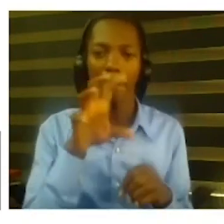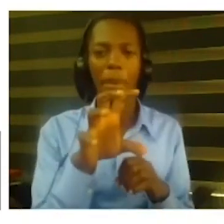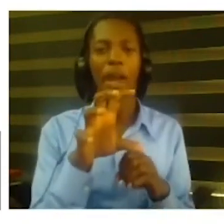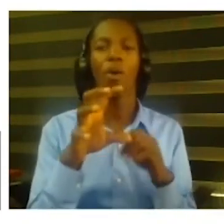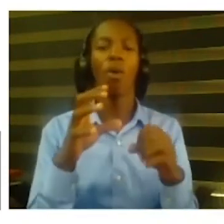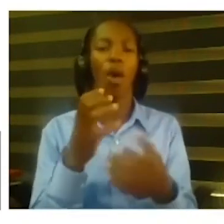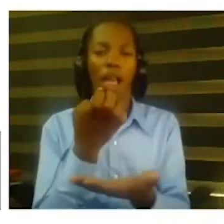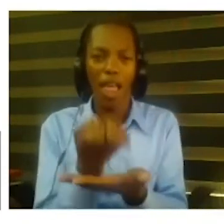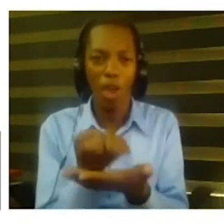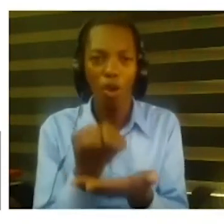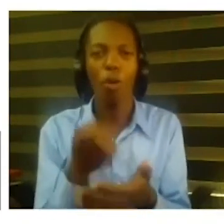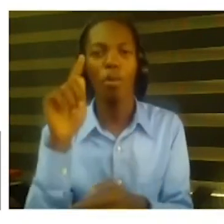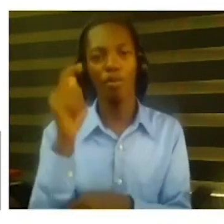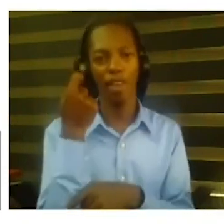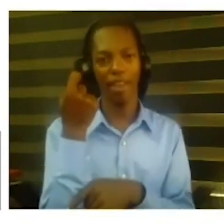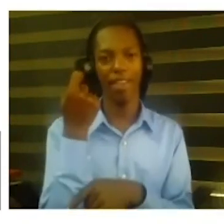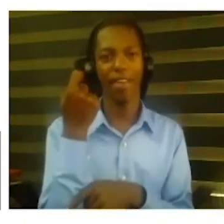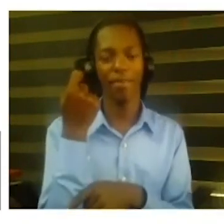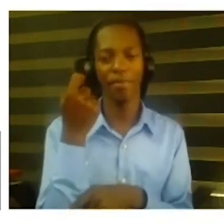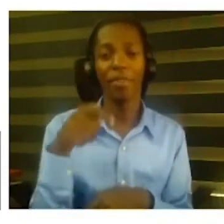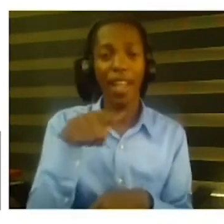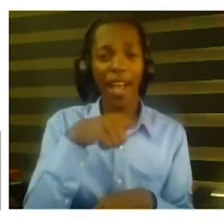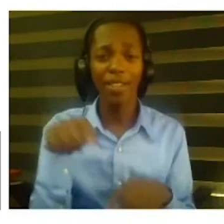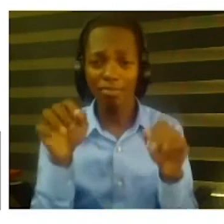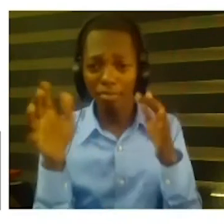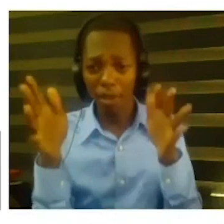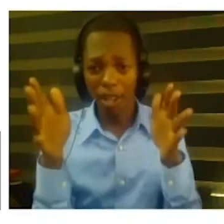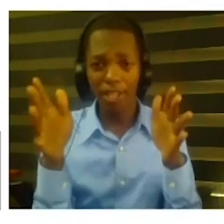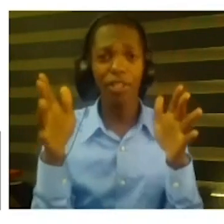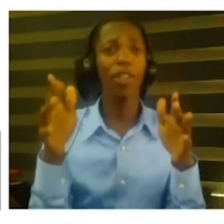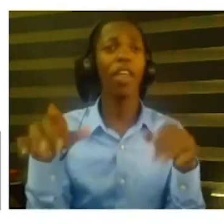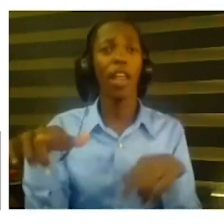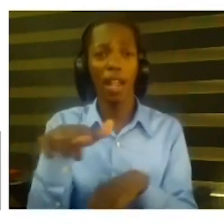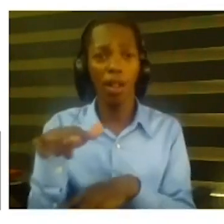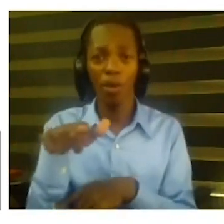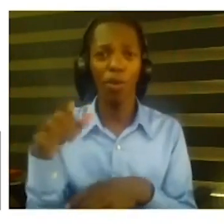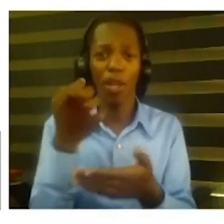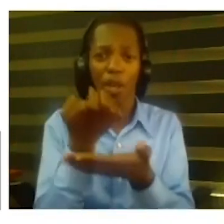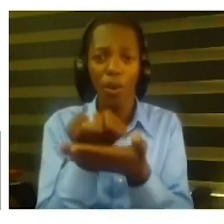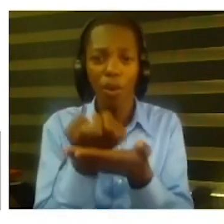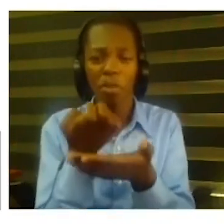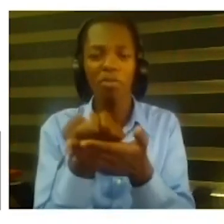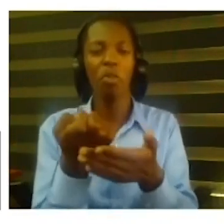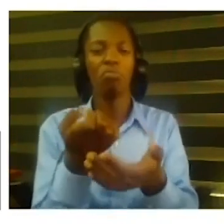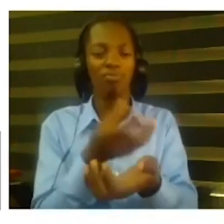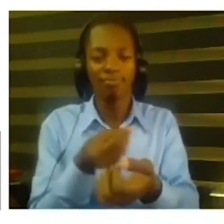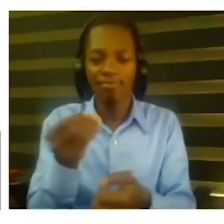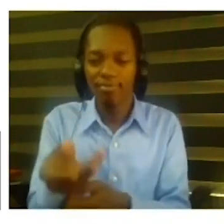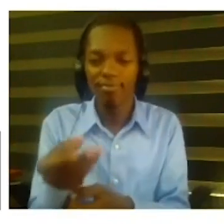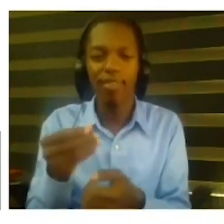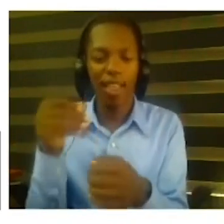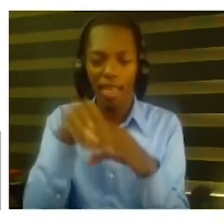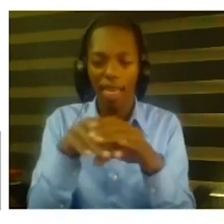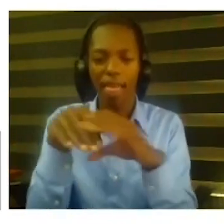I congratulate our local industries and businesses for investing in innovations for